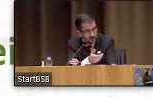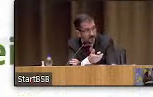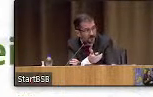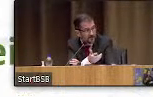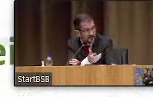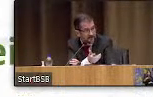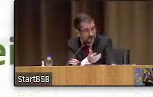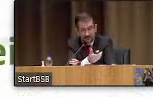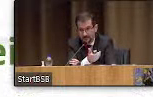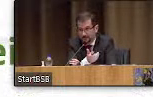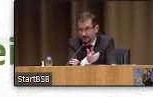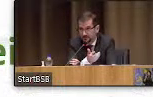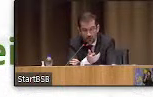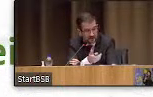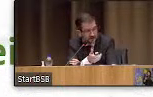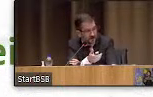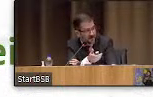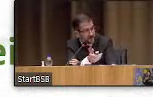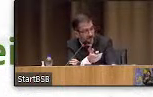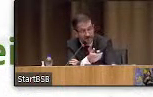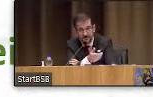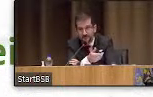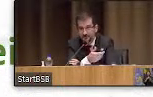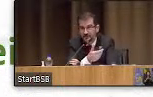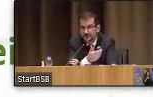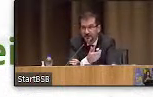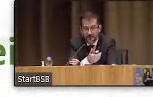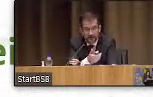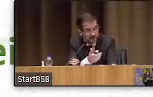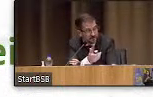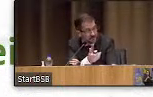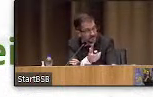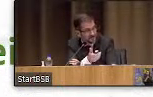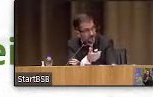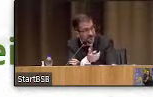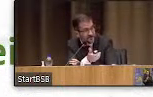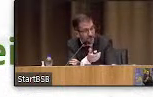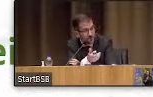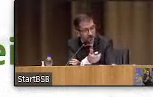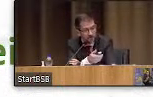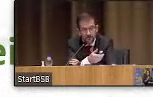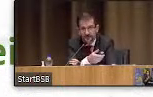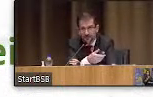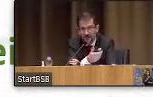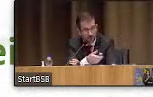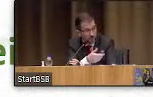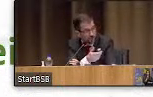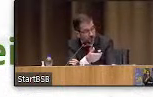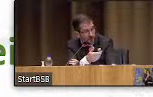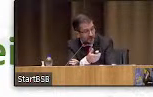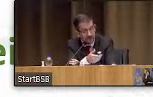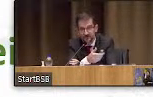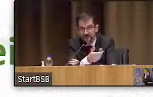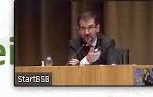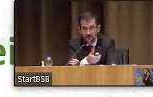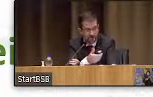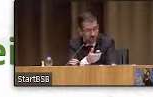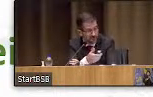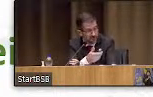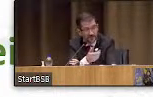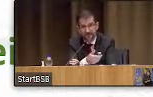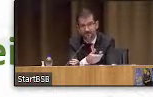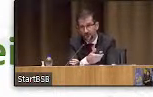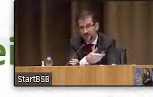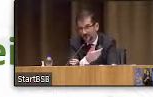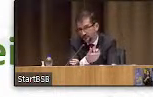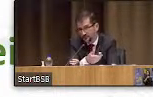So we're going to talk now about the community health unit, where we have 105,000